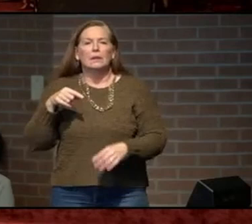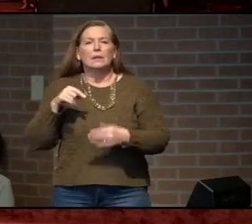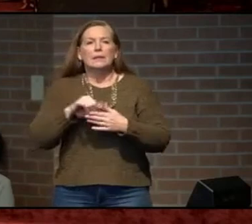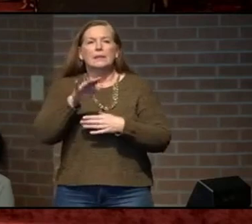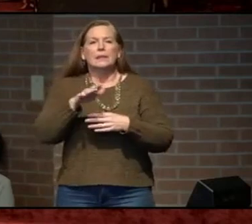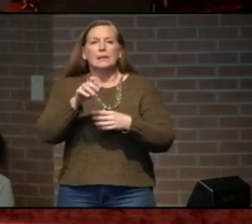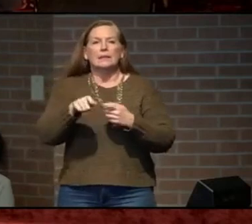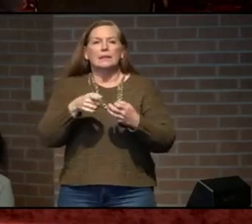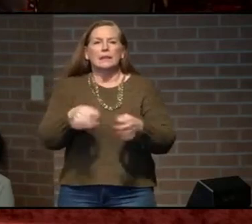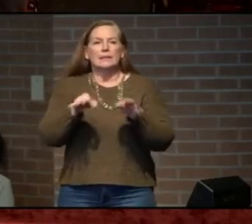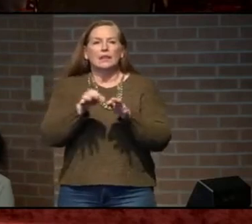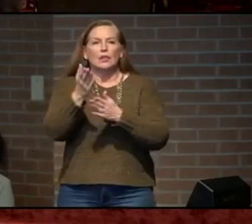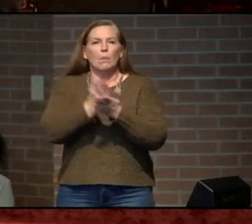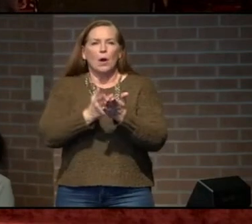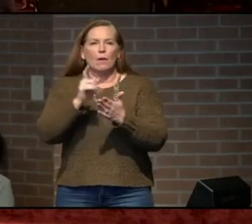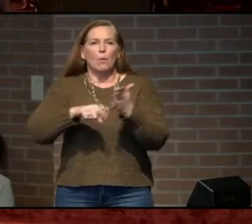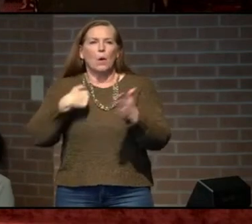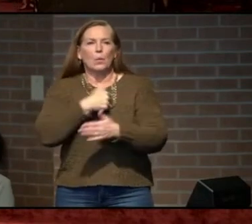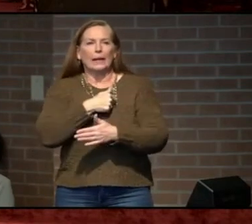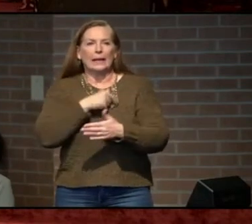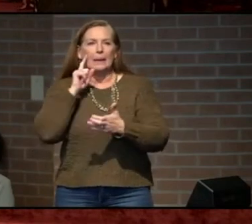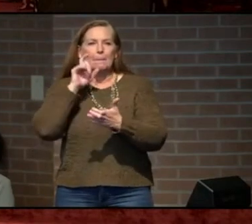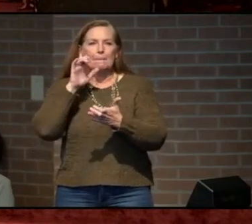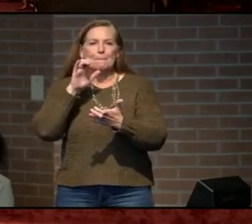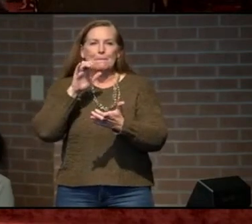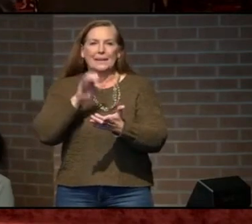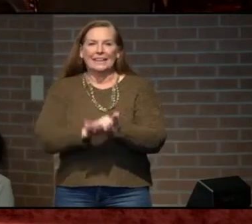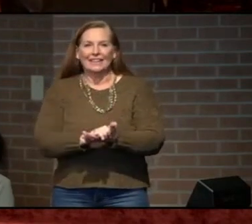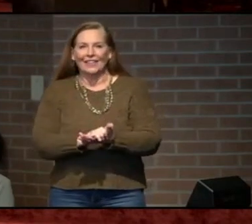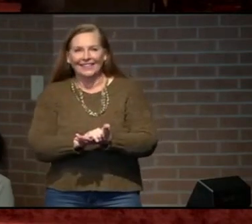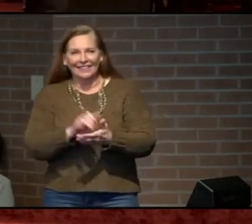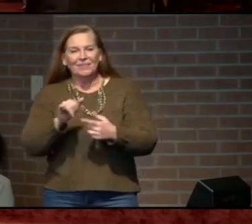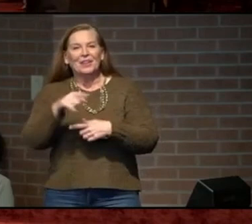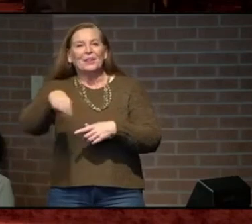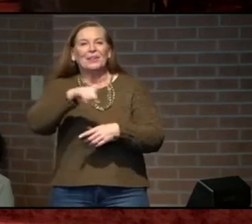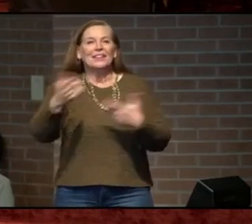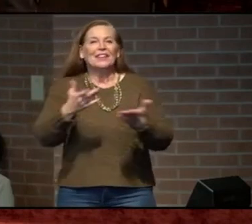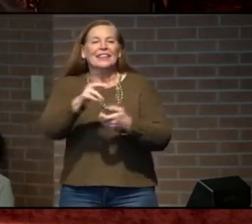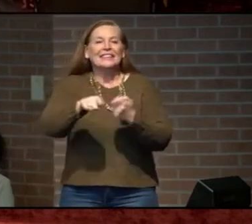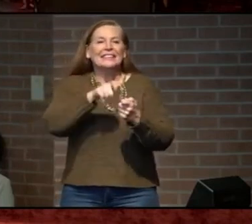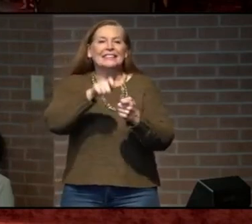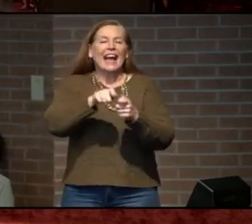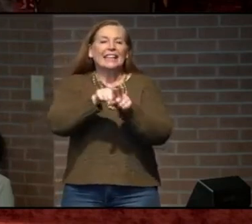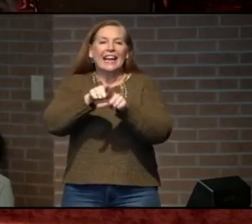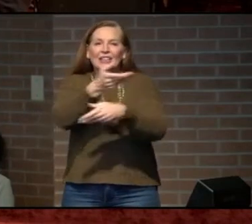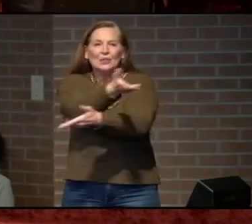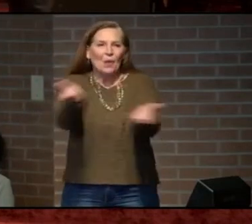We believe that God's love is for you exactly as you are. You are a beautifully crafted